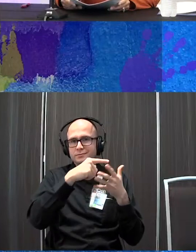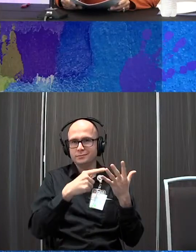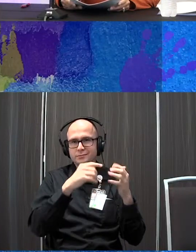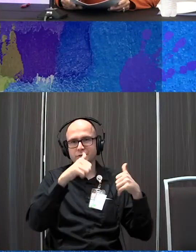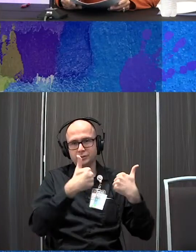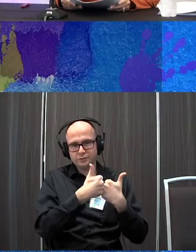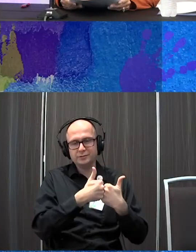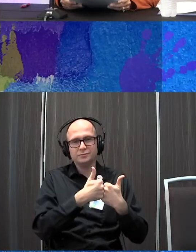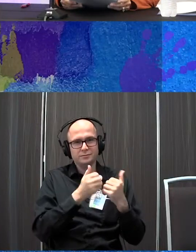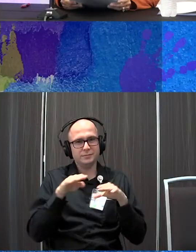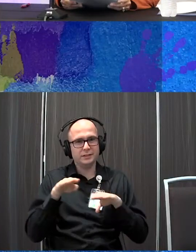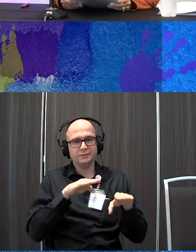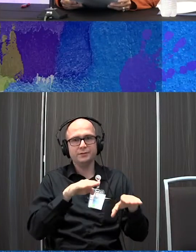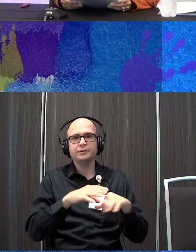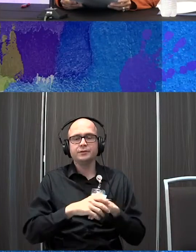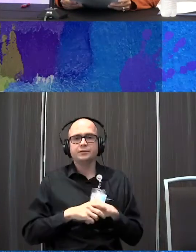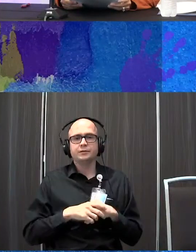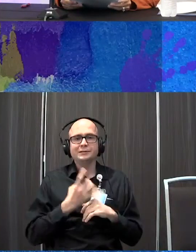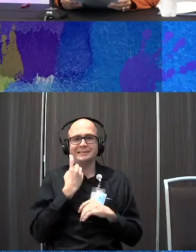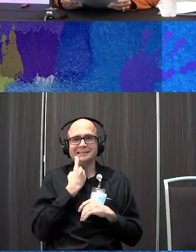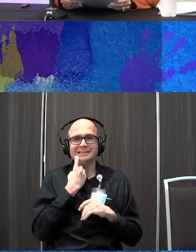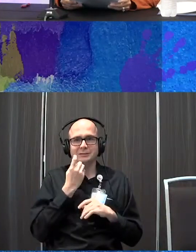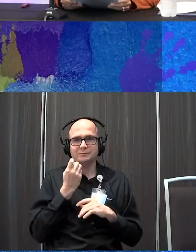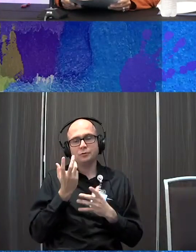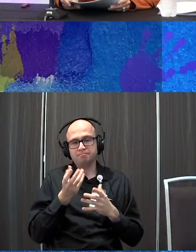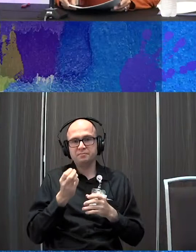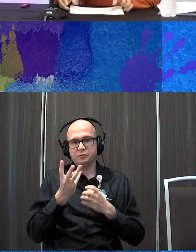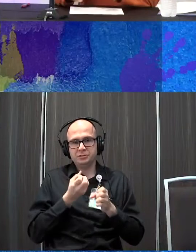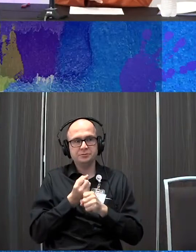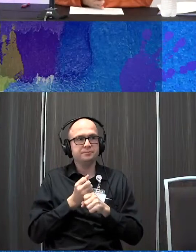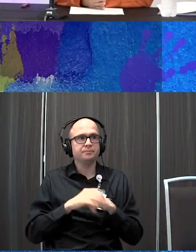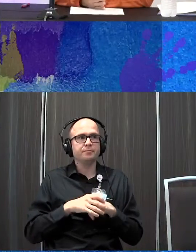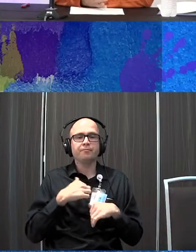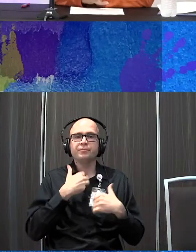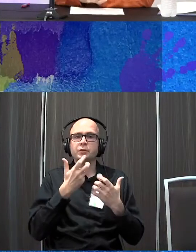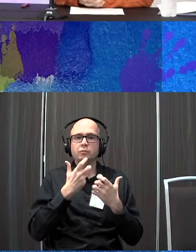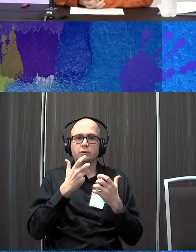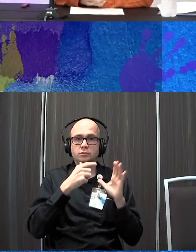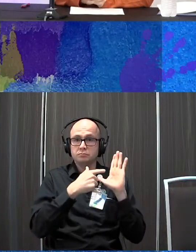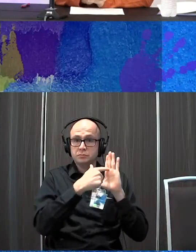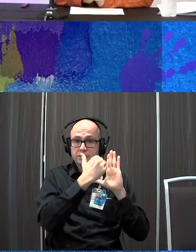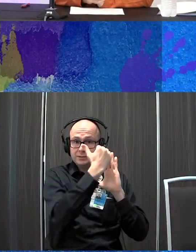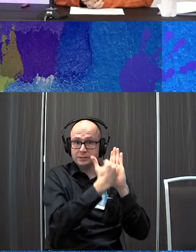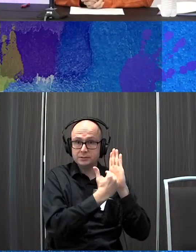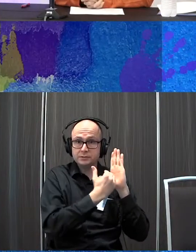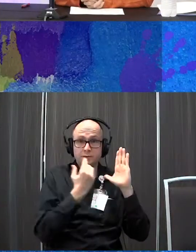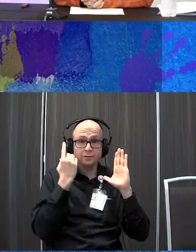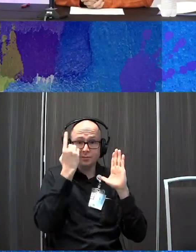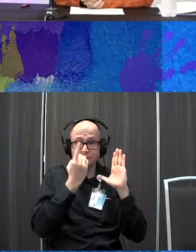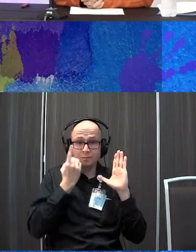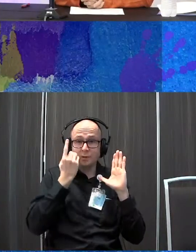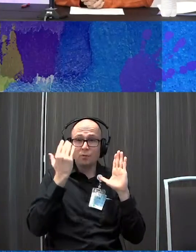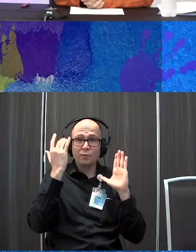challenging behaviors that we've had throughout the years. So I want you to look at the list and really kind of think about